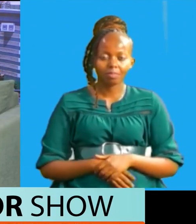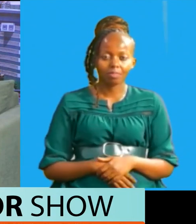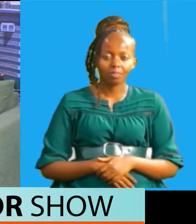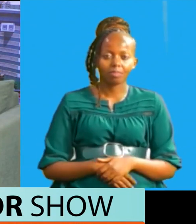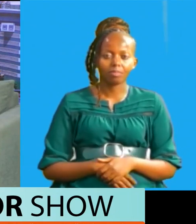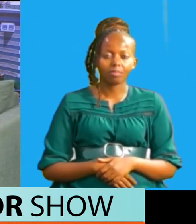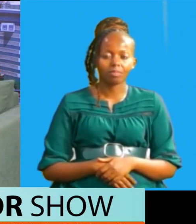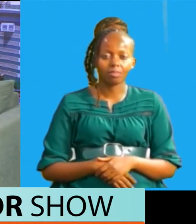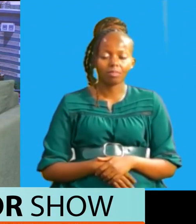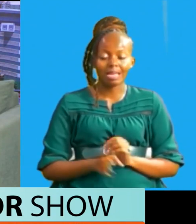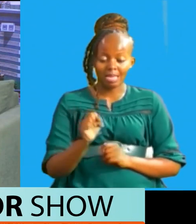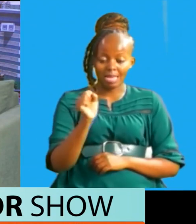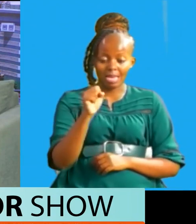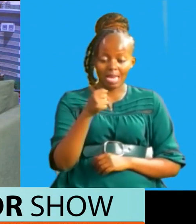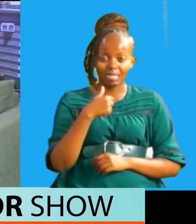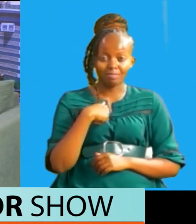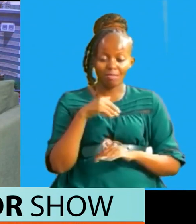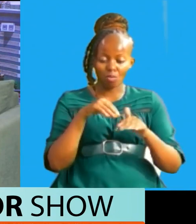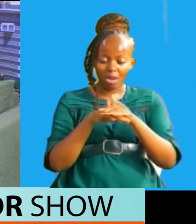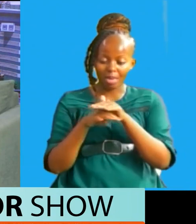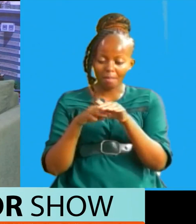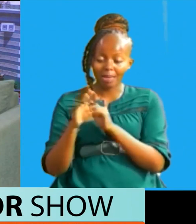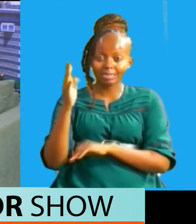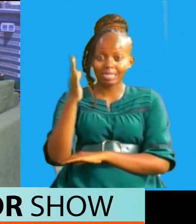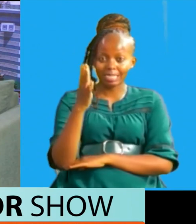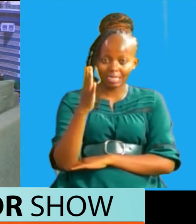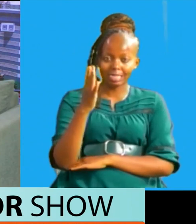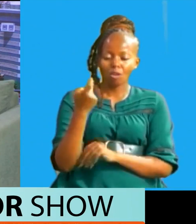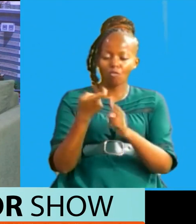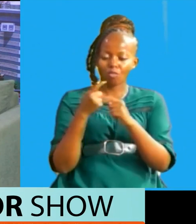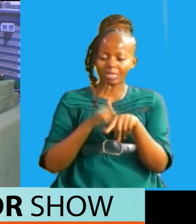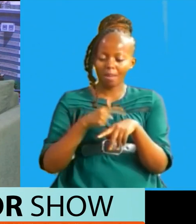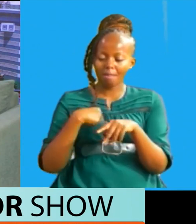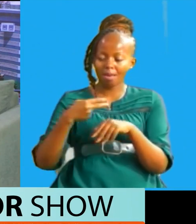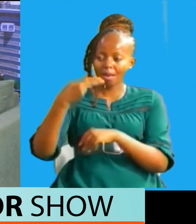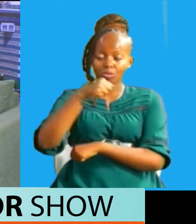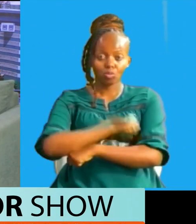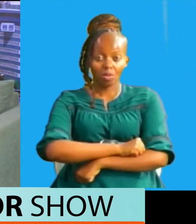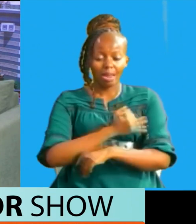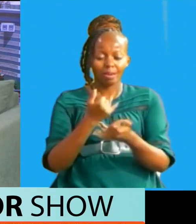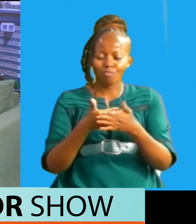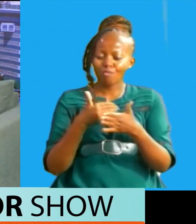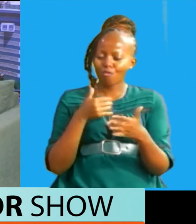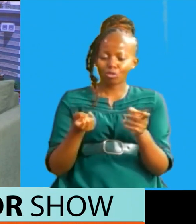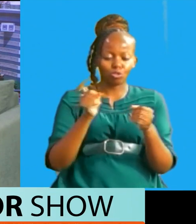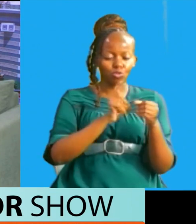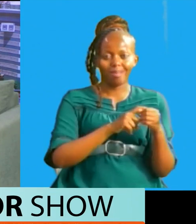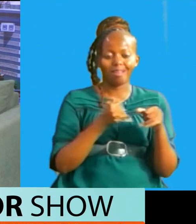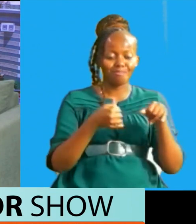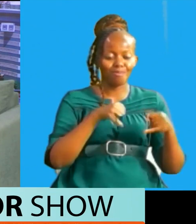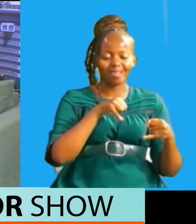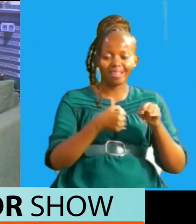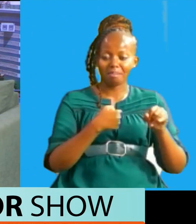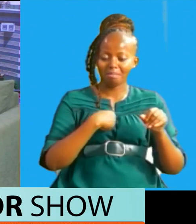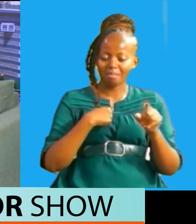Instagram page. Yes, I have been planting trees since I was in high school. So even before joining the pageant, I was